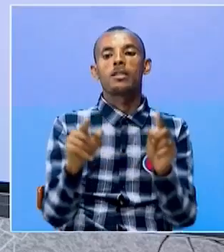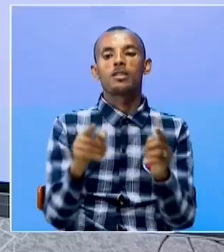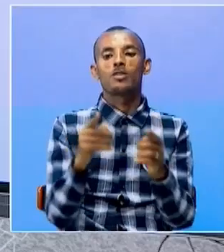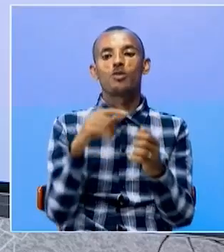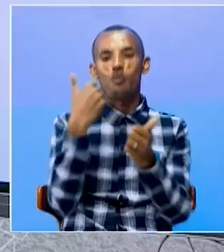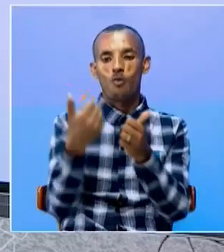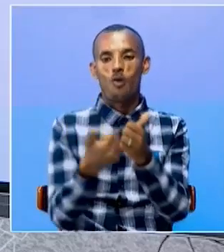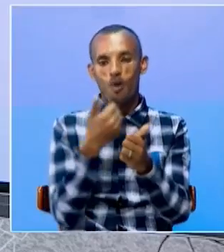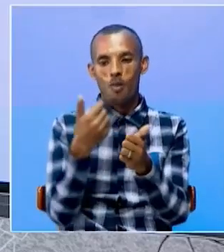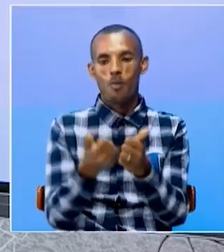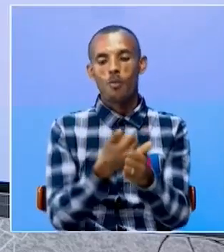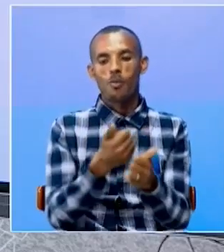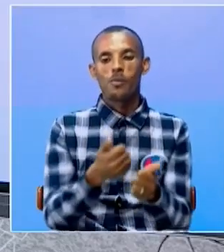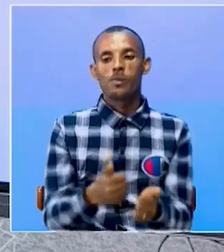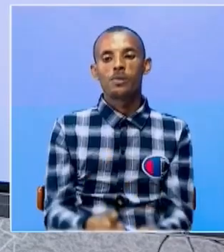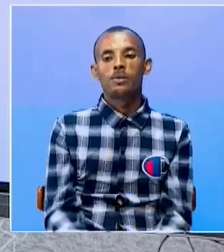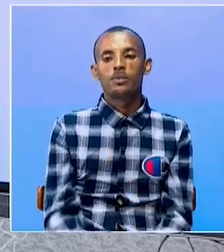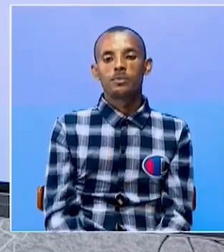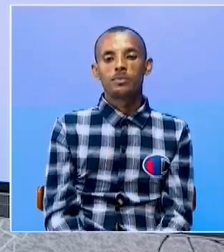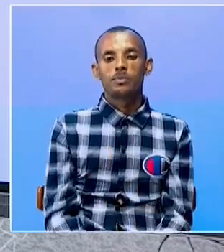follow